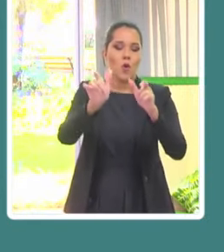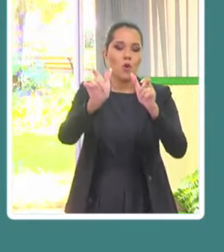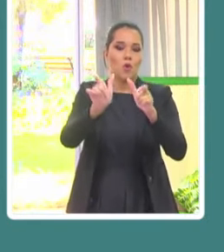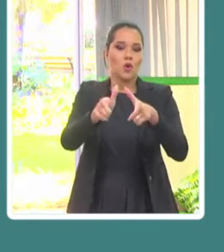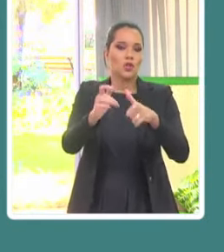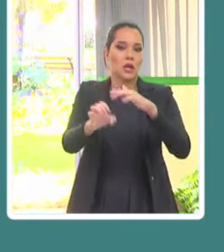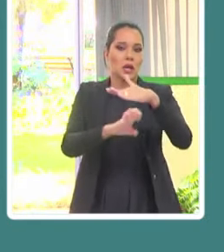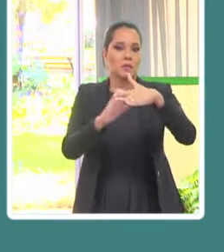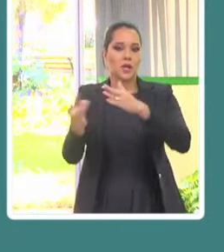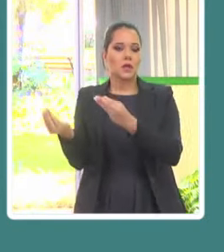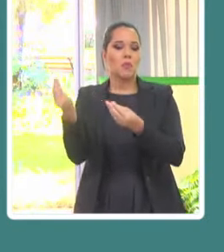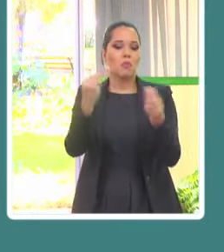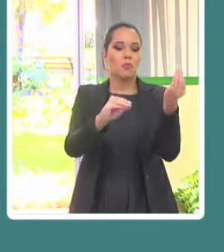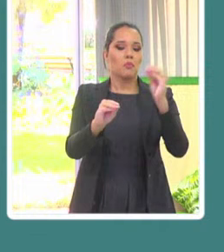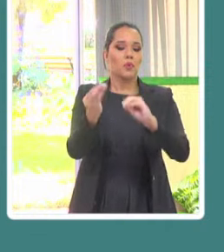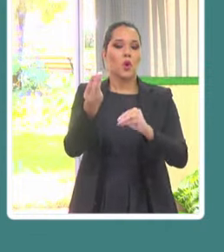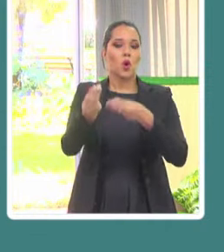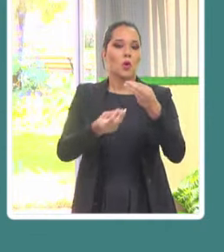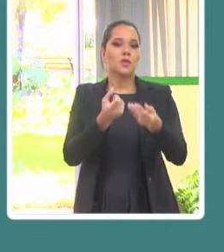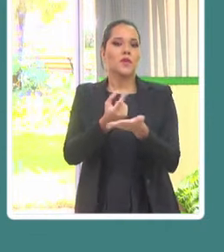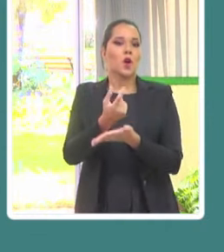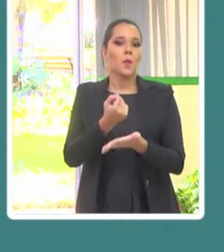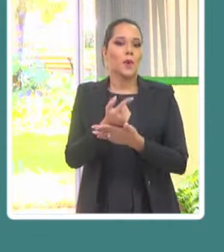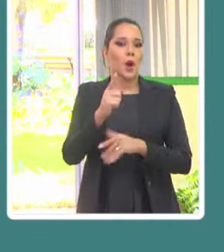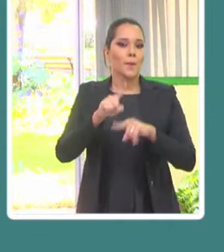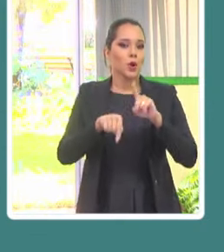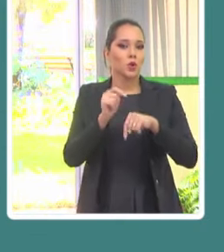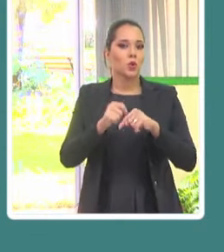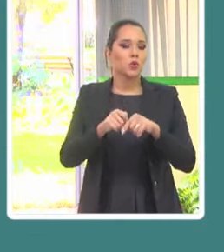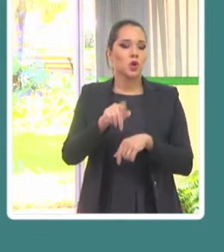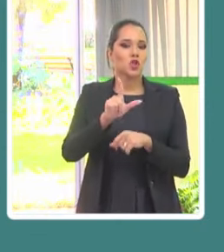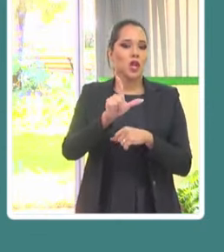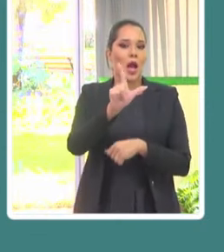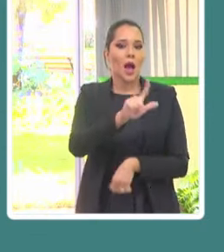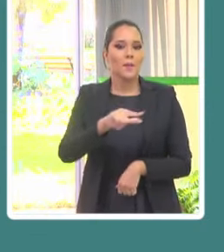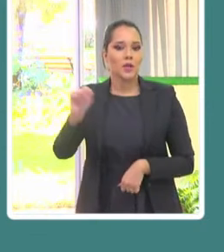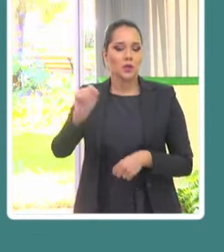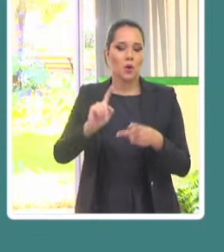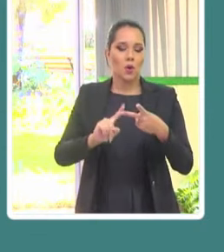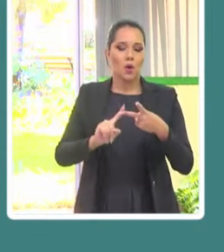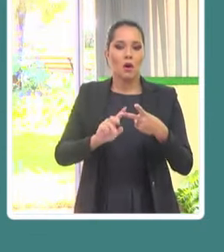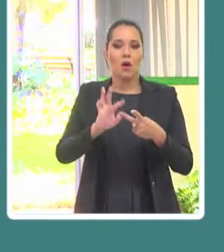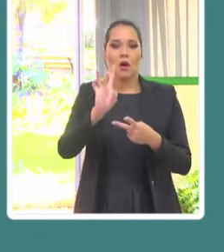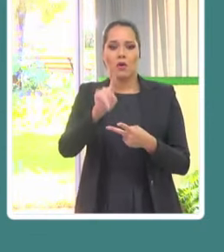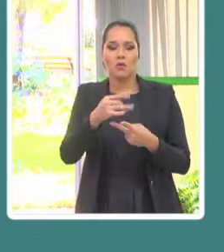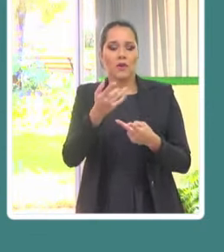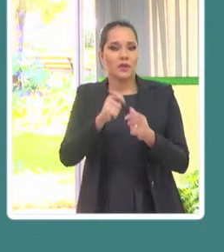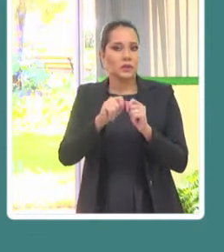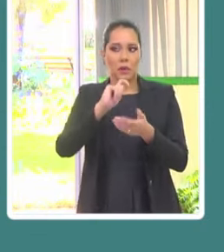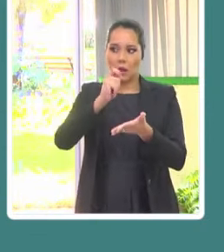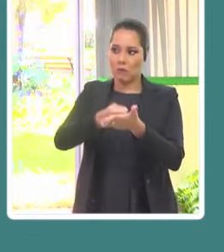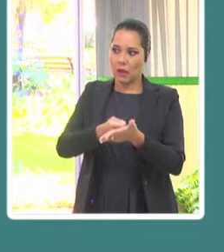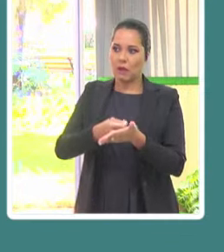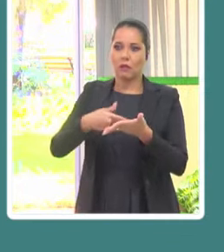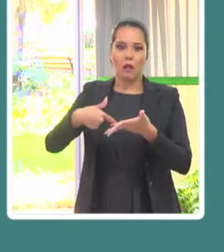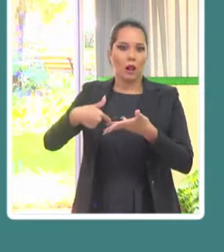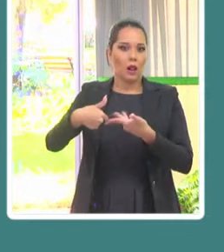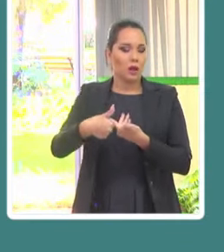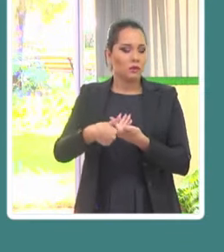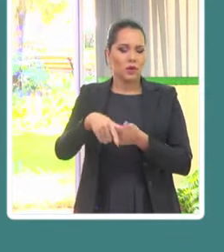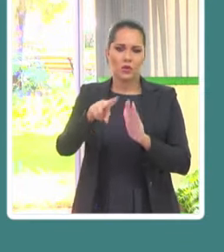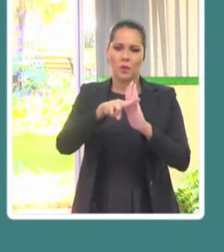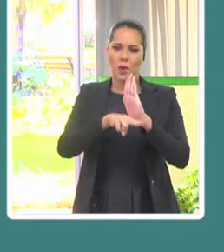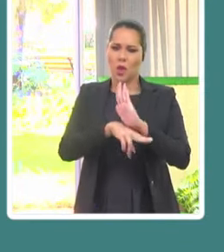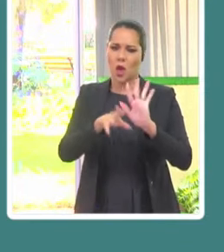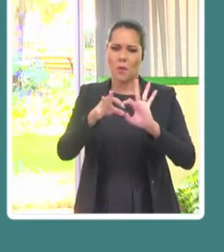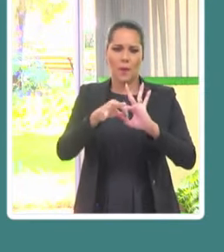buy a product from Amazon, Amazon will do the logistics, Amazon will do the payments. No. This is an open standard, open